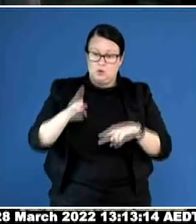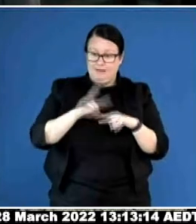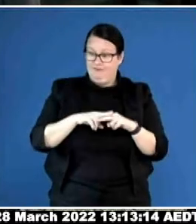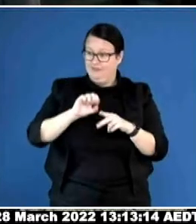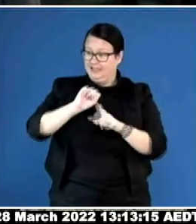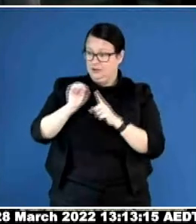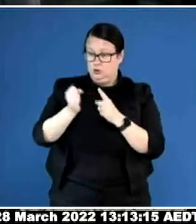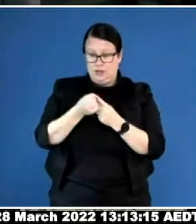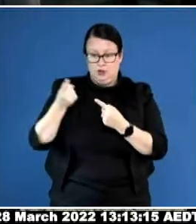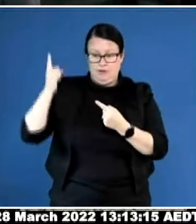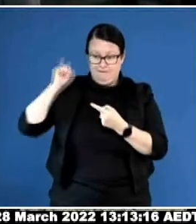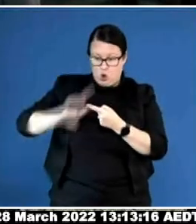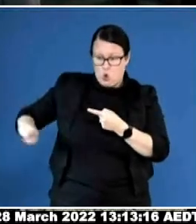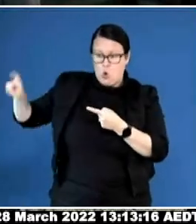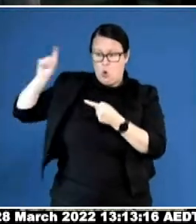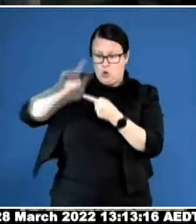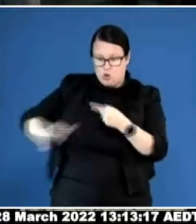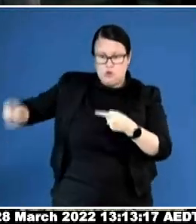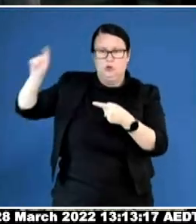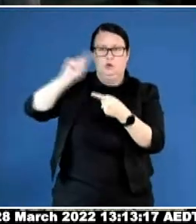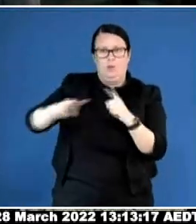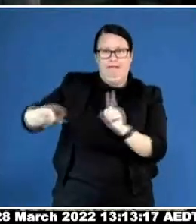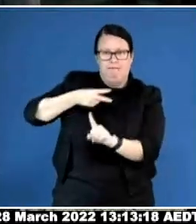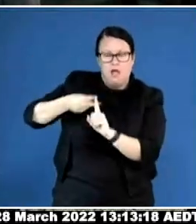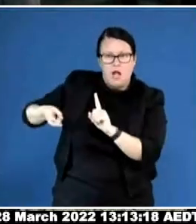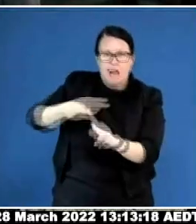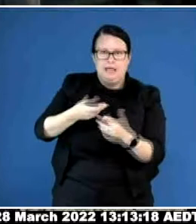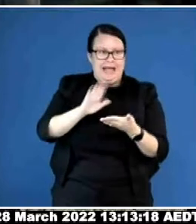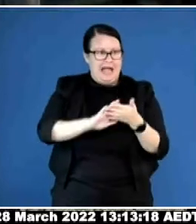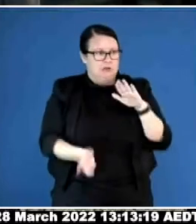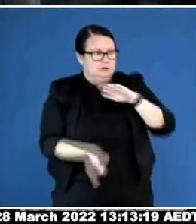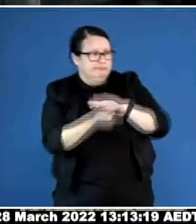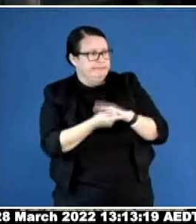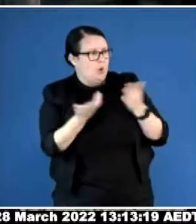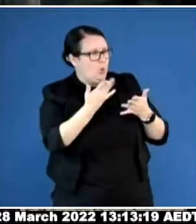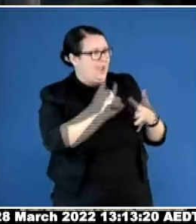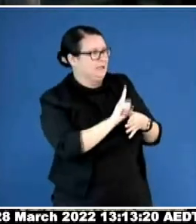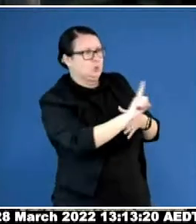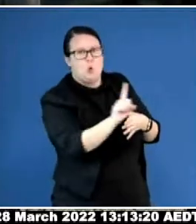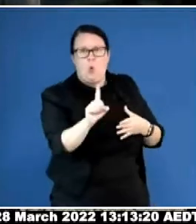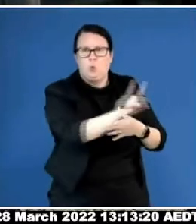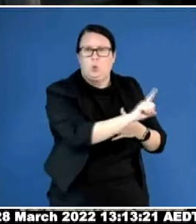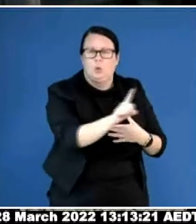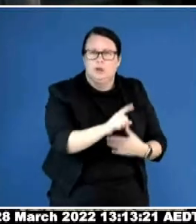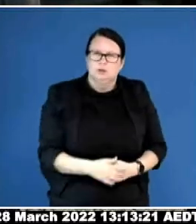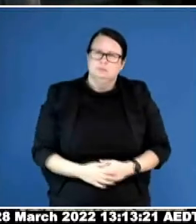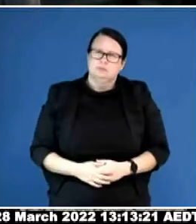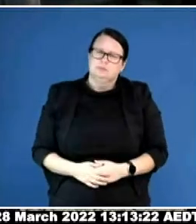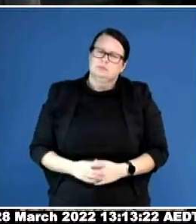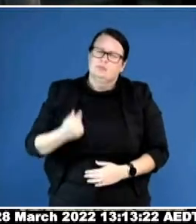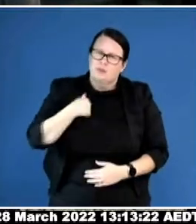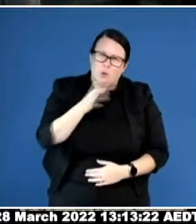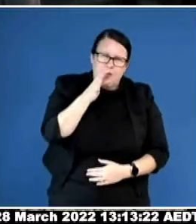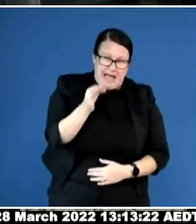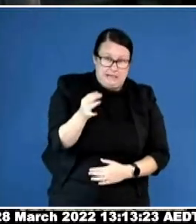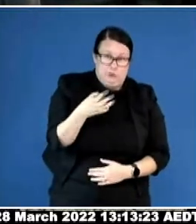ongoing pattern of violence and where to go. And I want to ask you about this, and then if you